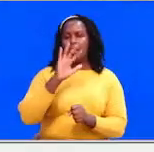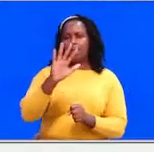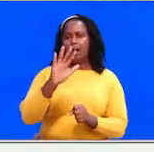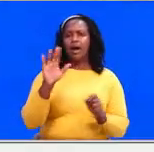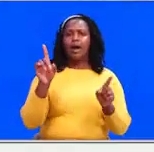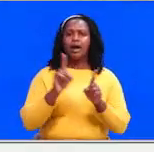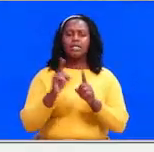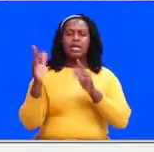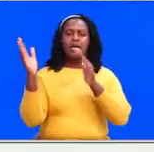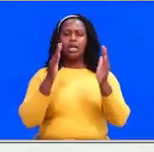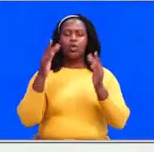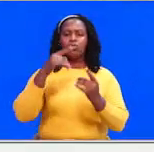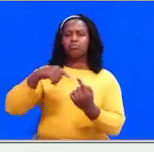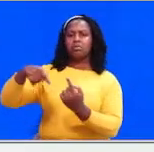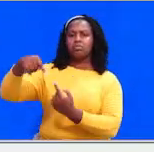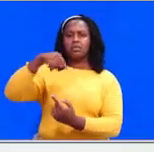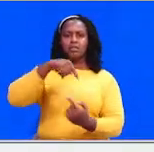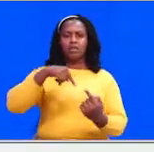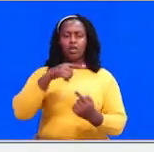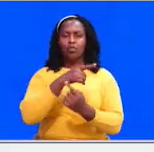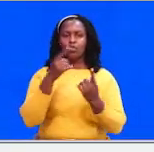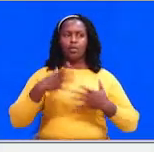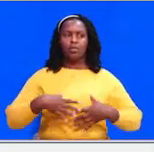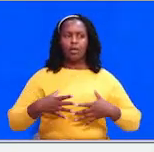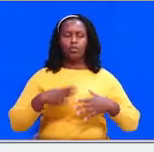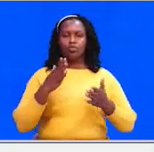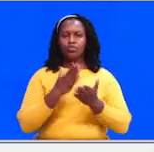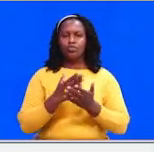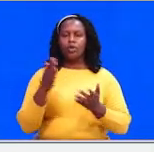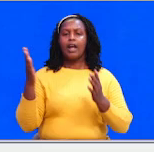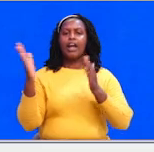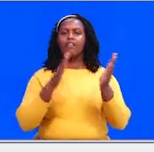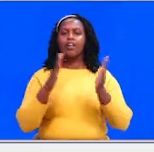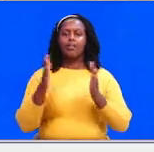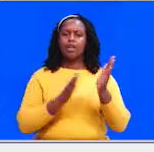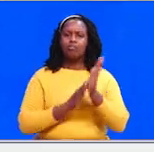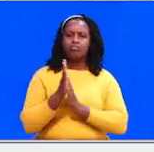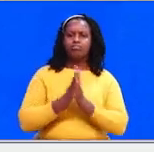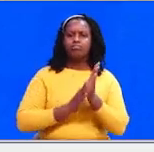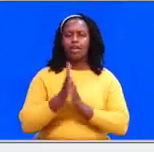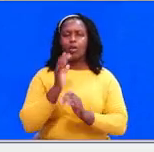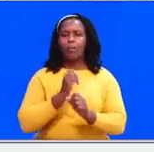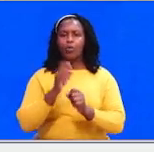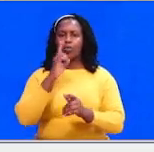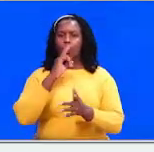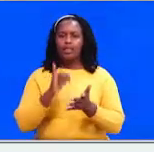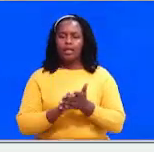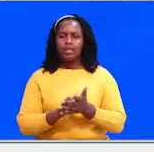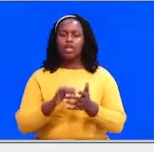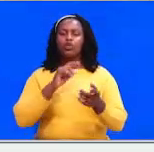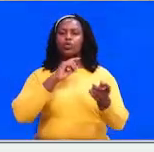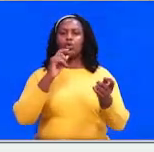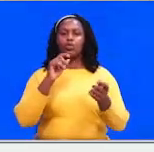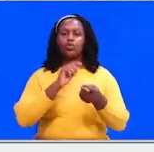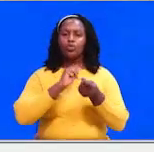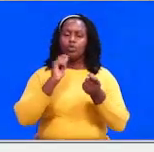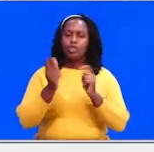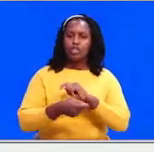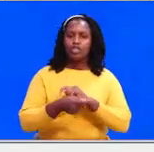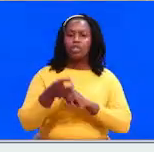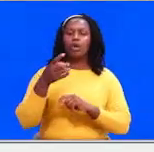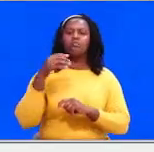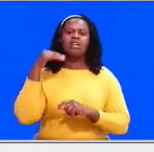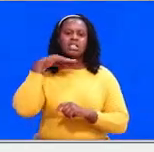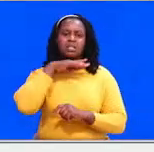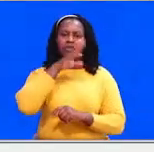Of course, you guys are enthusiasts, environment enthusiasts, and you're making it possible by just turning sewage water into